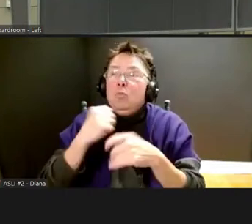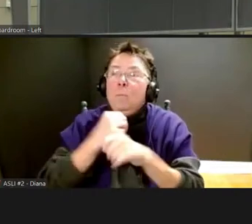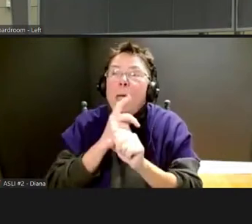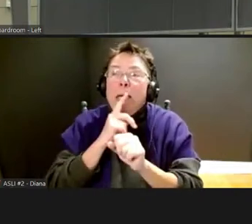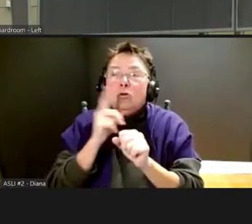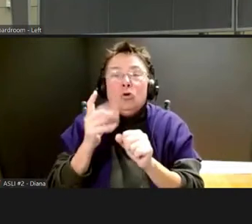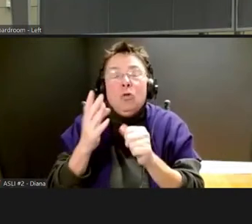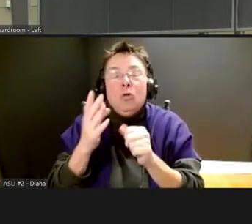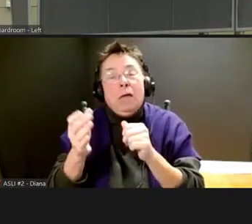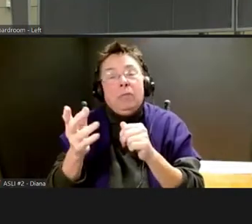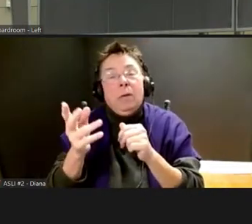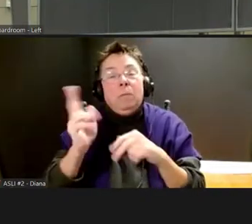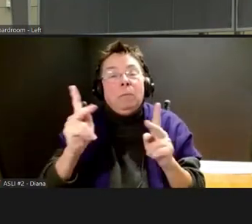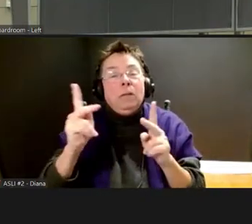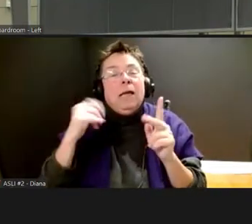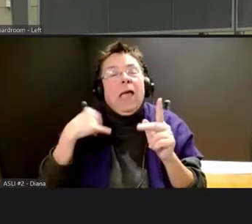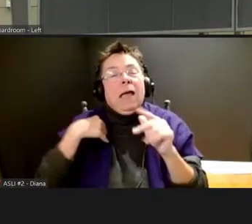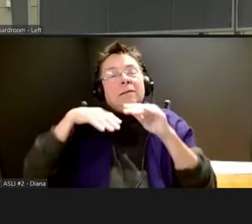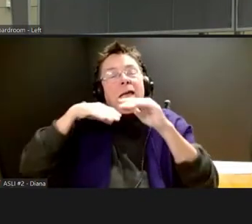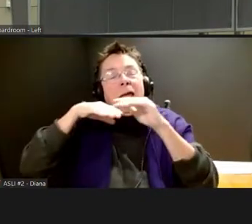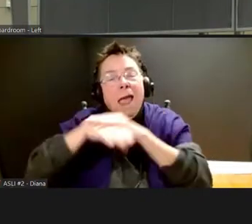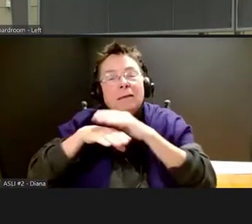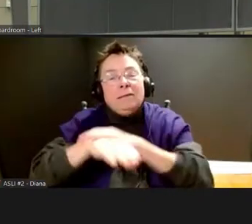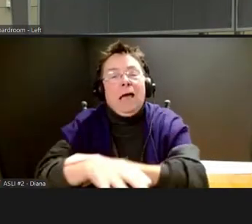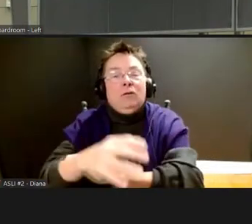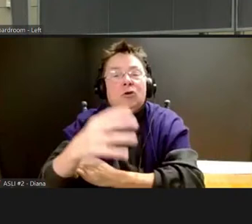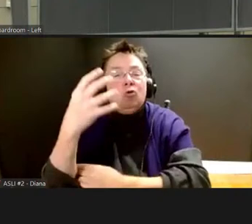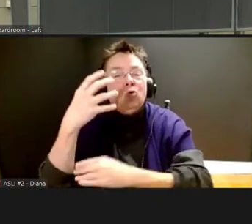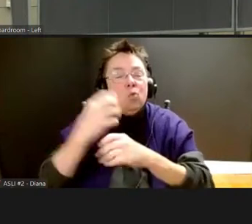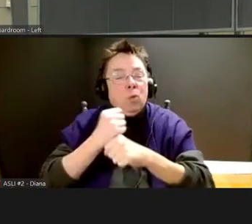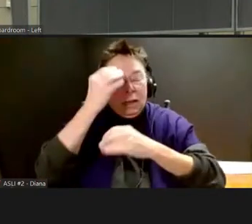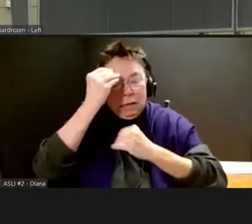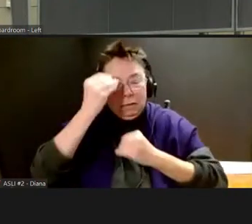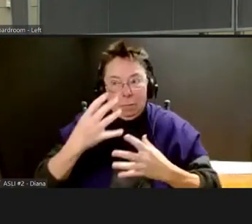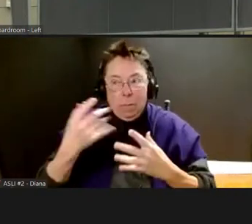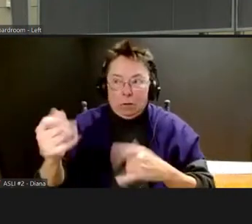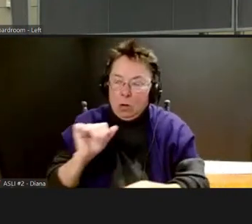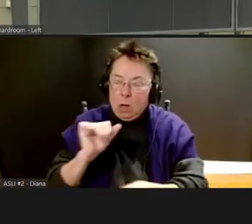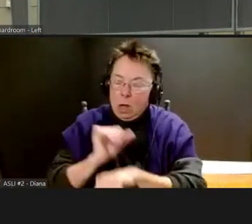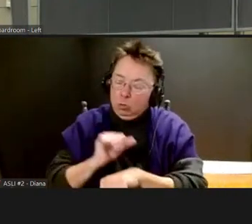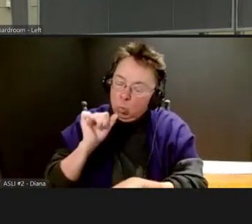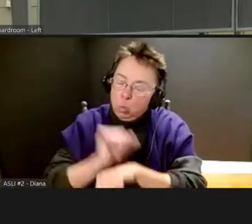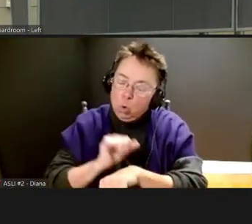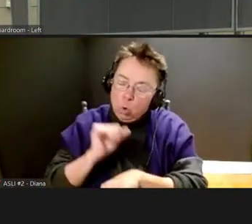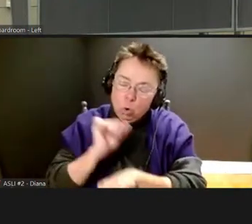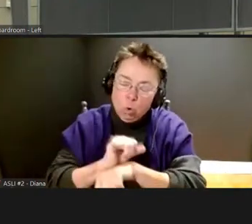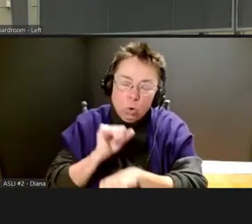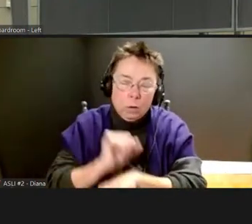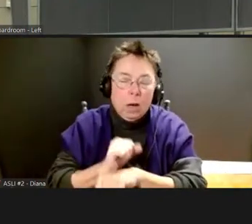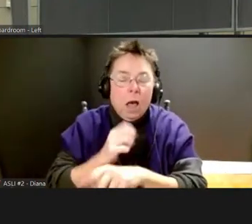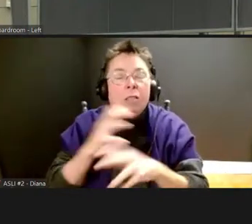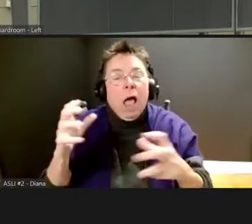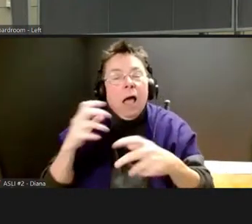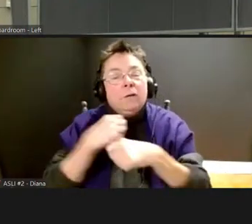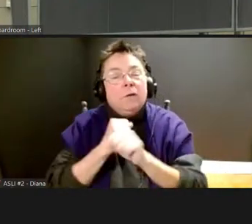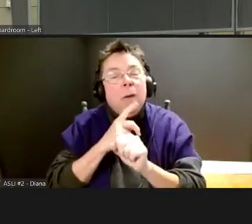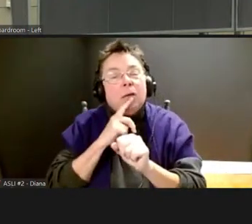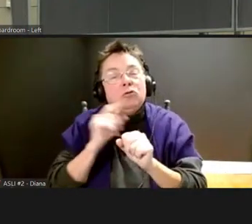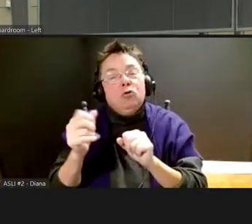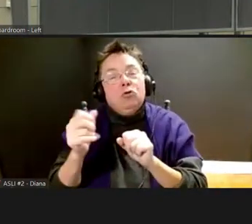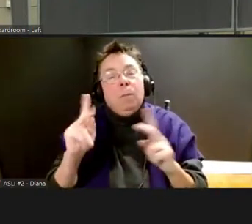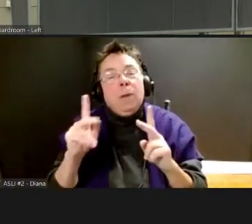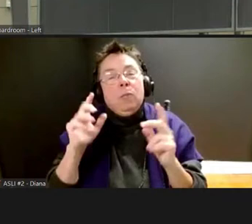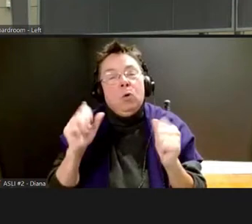public's access to information, has worked tirelessly to ensure the ability of the public to